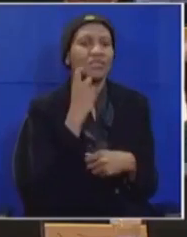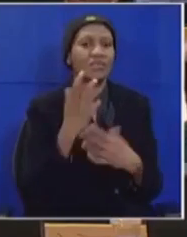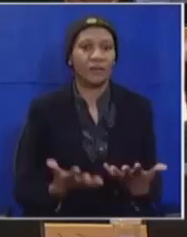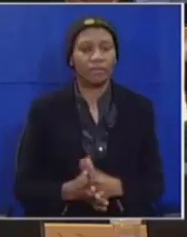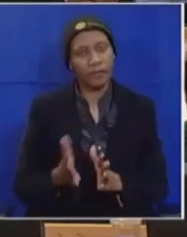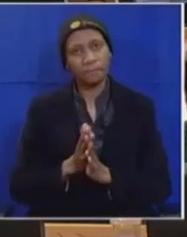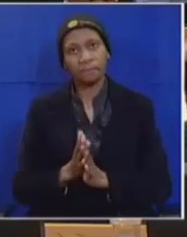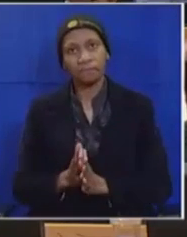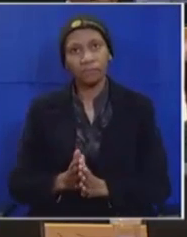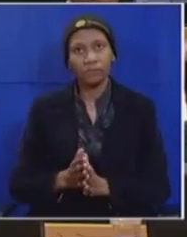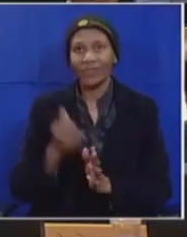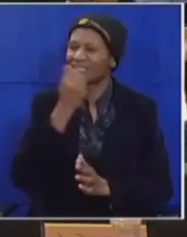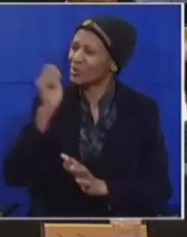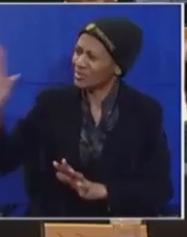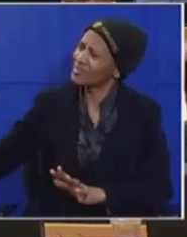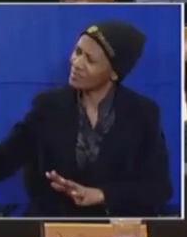commit,